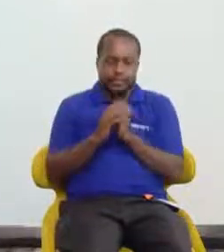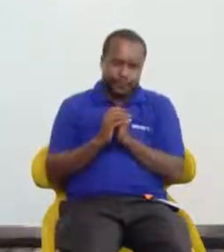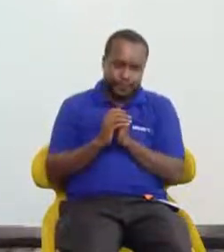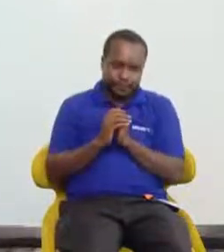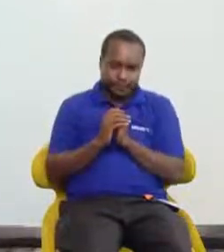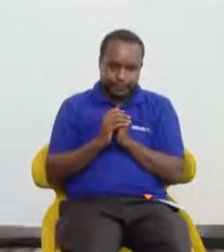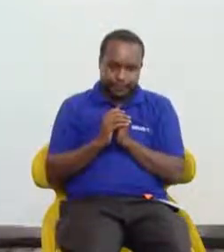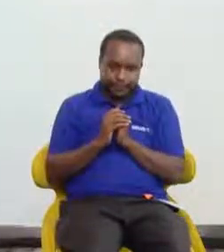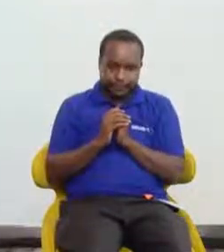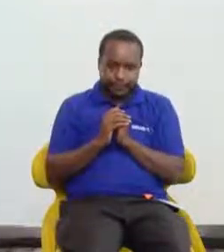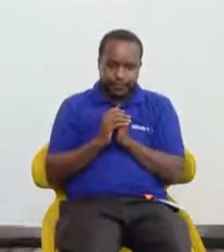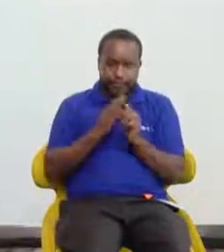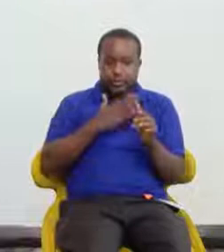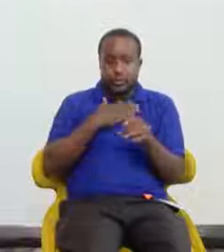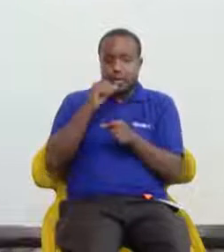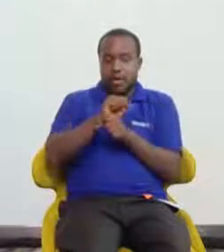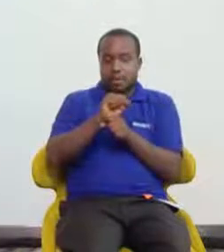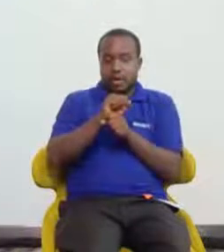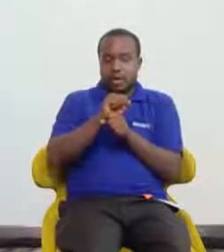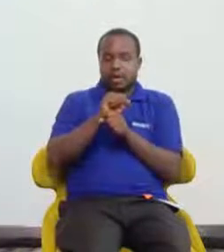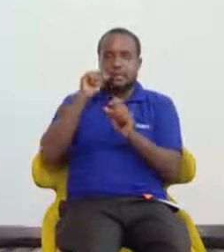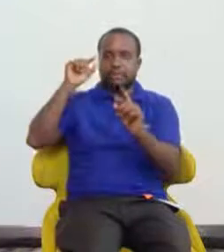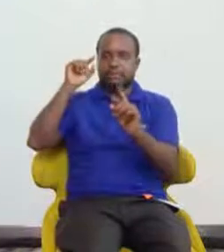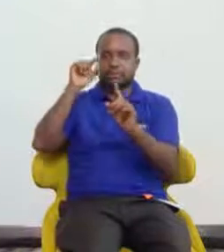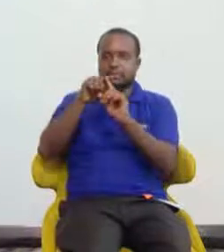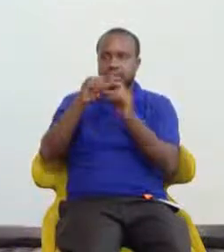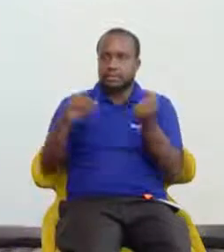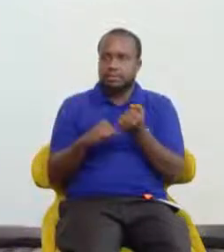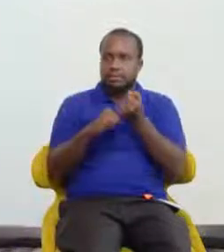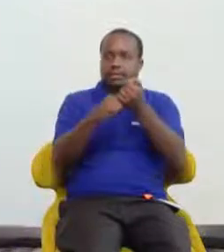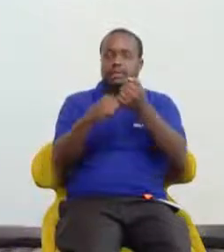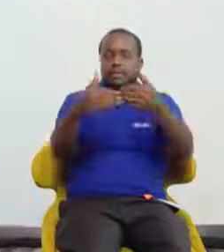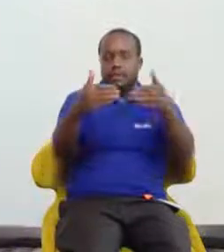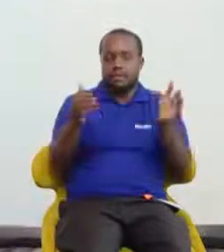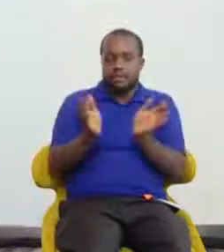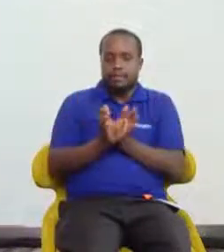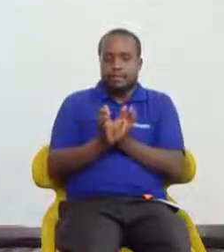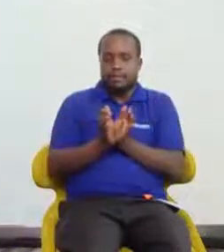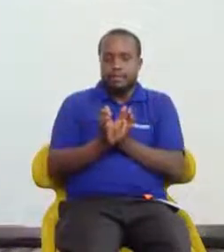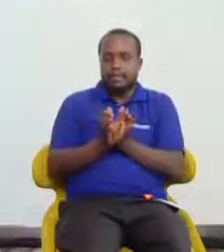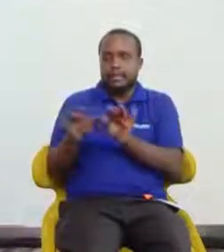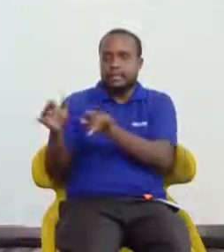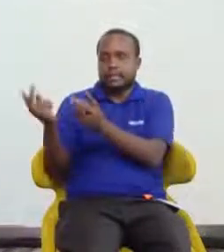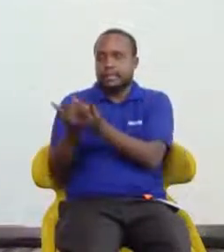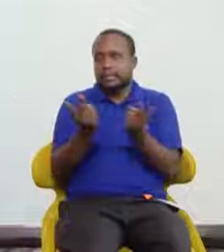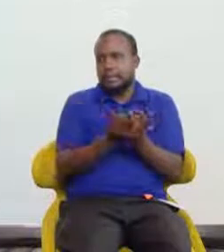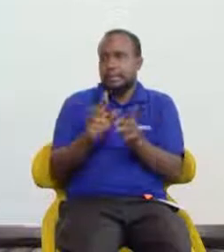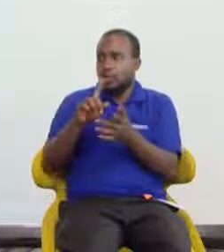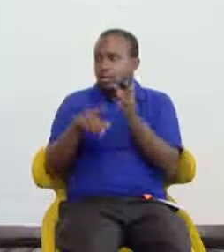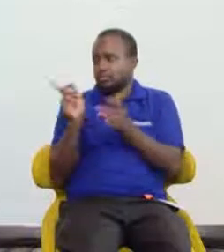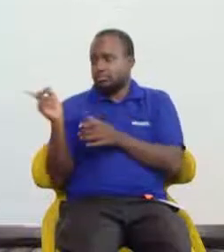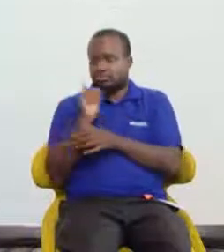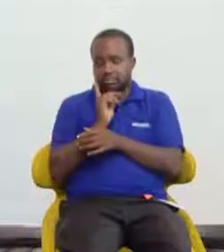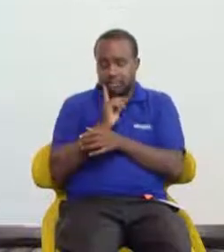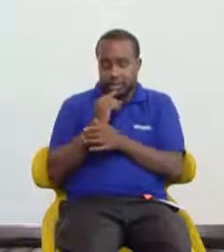So the work that we do works to support families, very similar to what the last speaker was talking about, making sure that they have